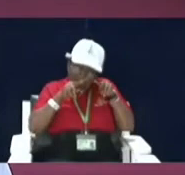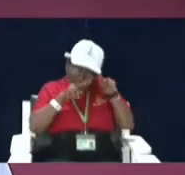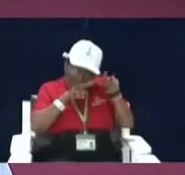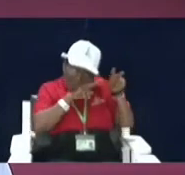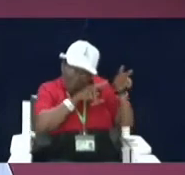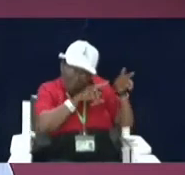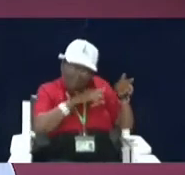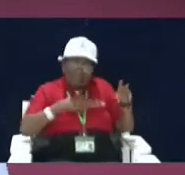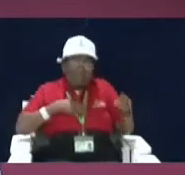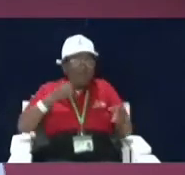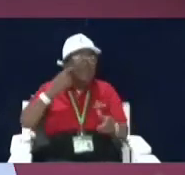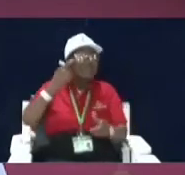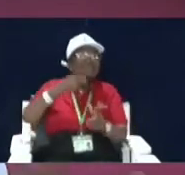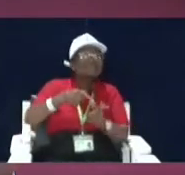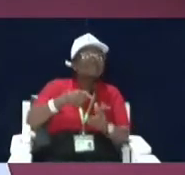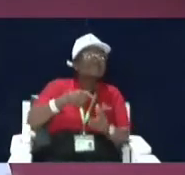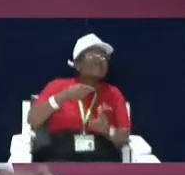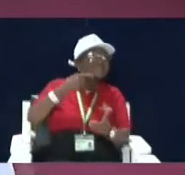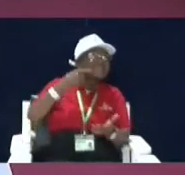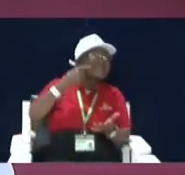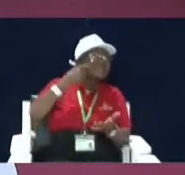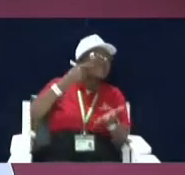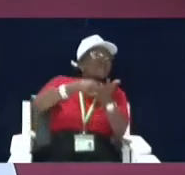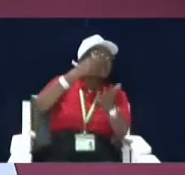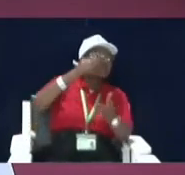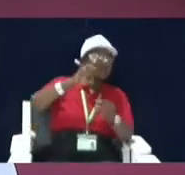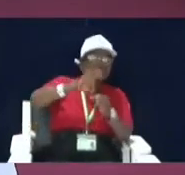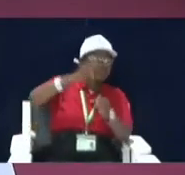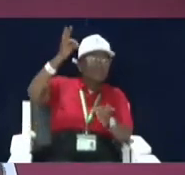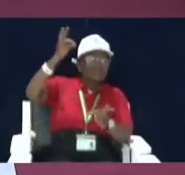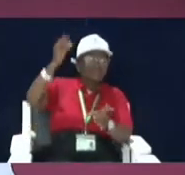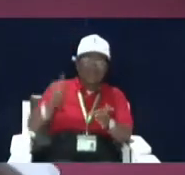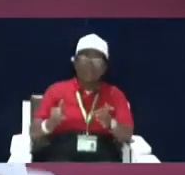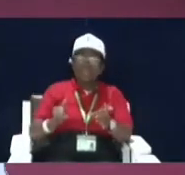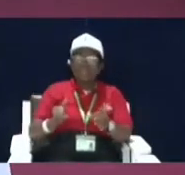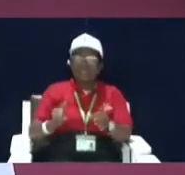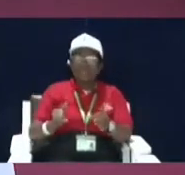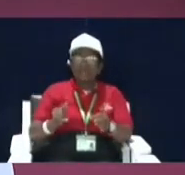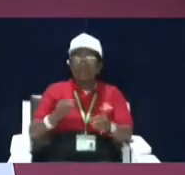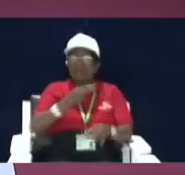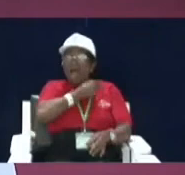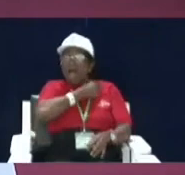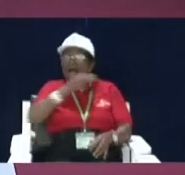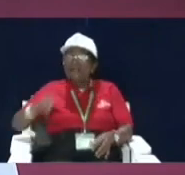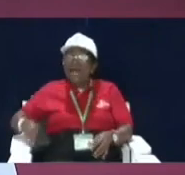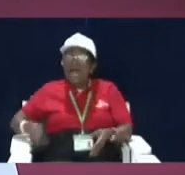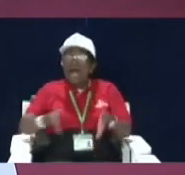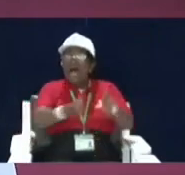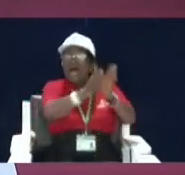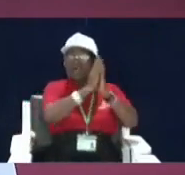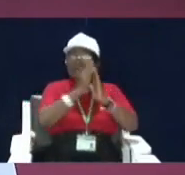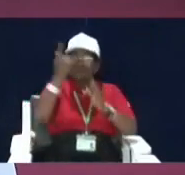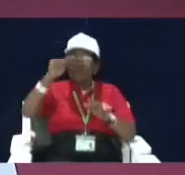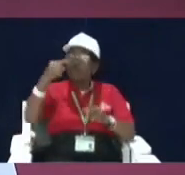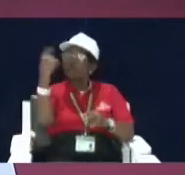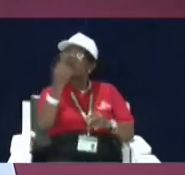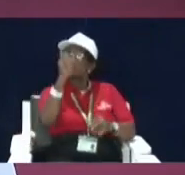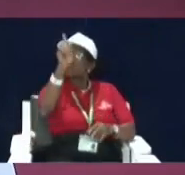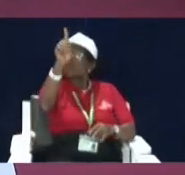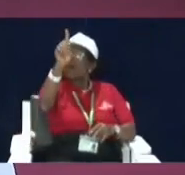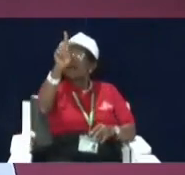spiritually. Anna asked for only one child. 1 Samuel chapter